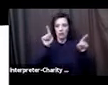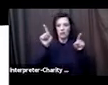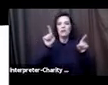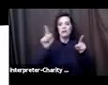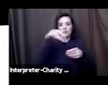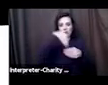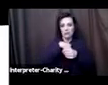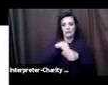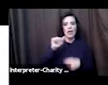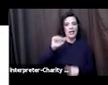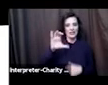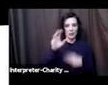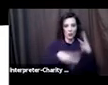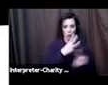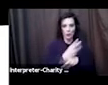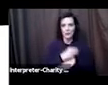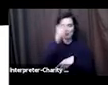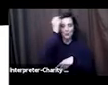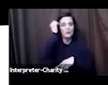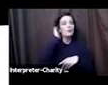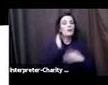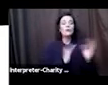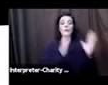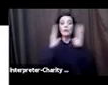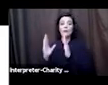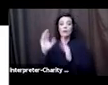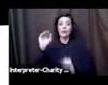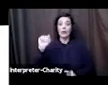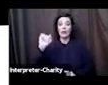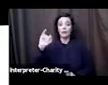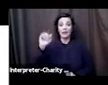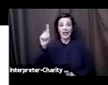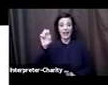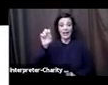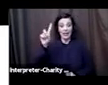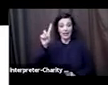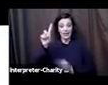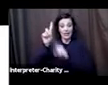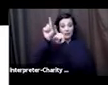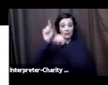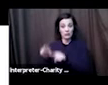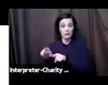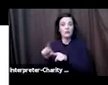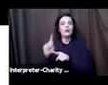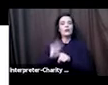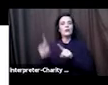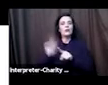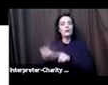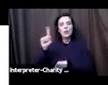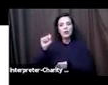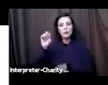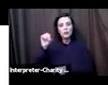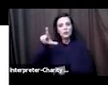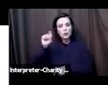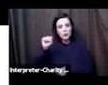in the AAC world. Next on our chart, we have our aided solutions. And so these are tools that are